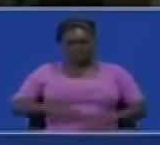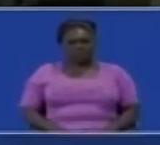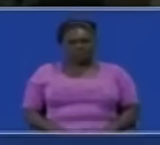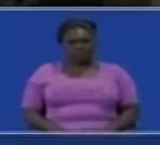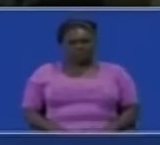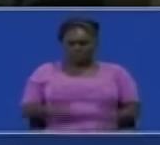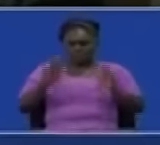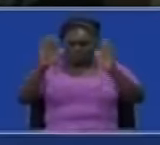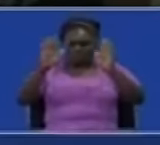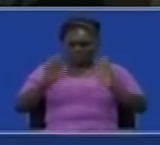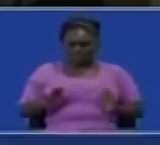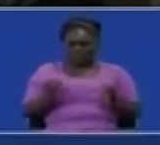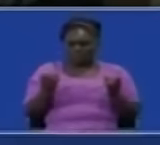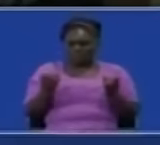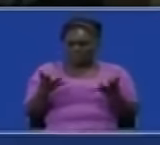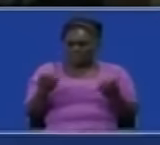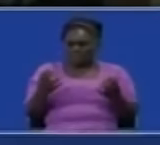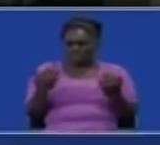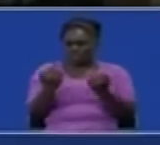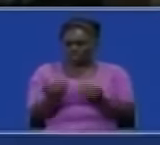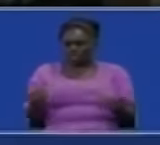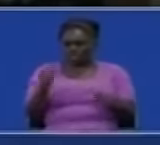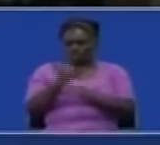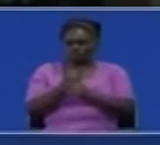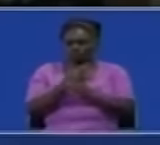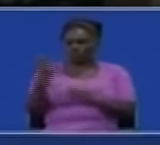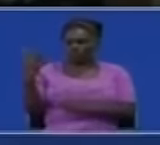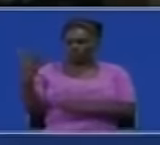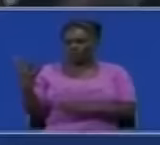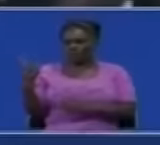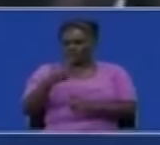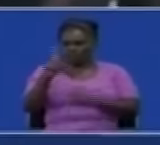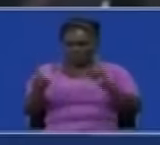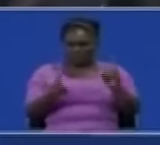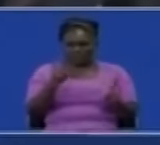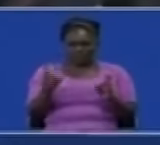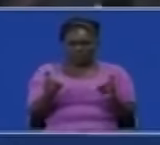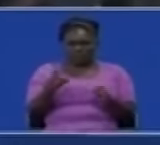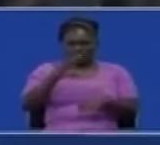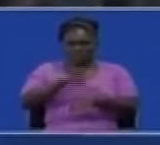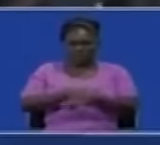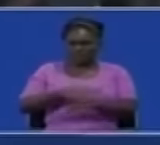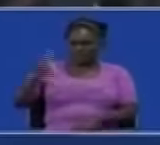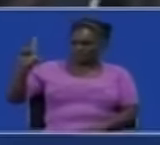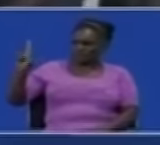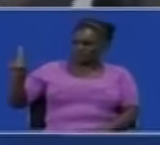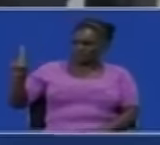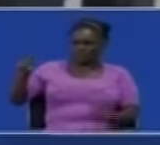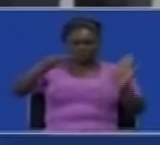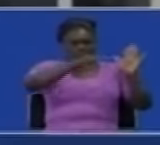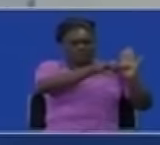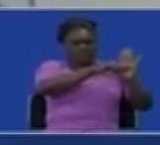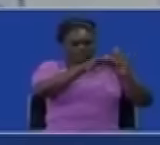A significant number of candidates who sat the 2016 KCSE examinations scored grades of D minus and